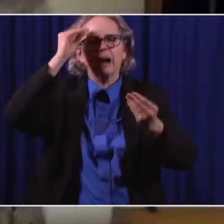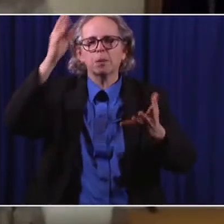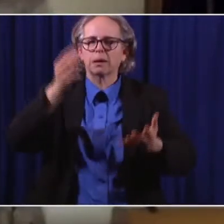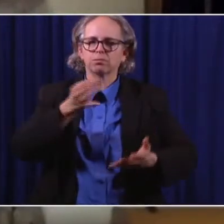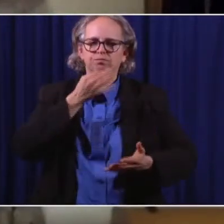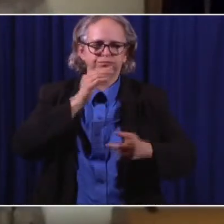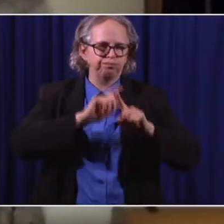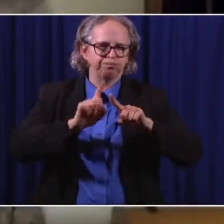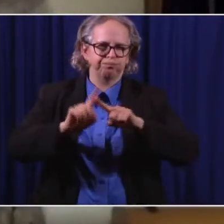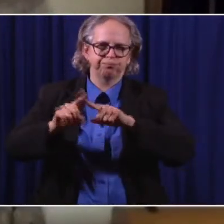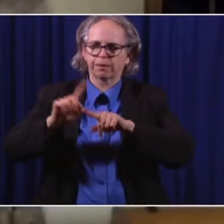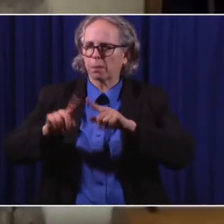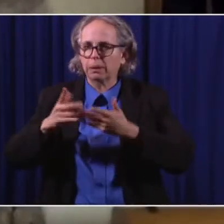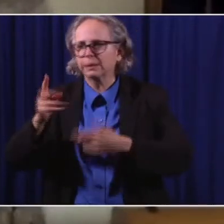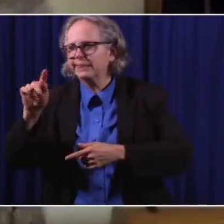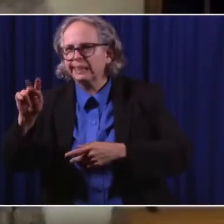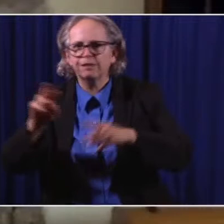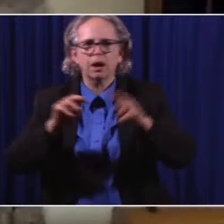I